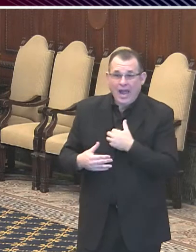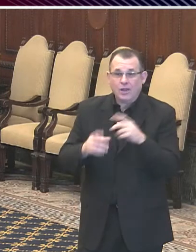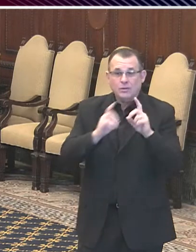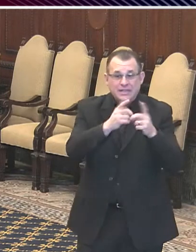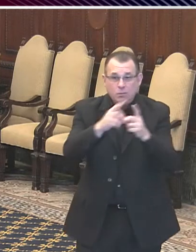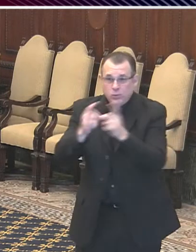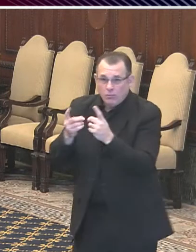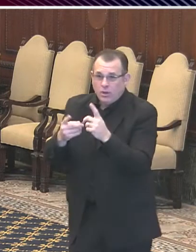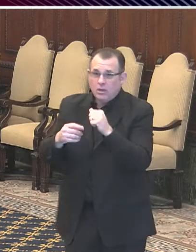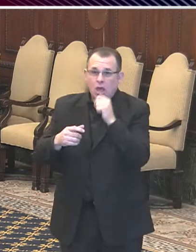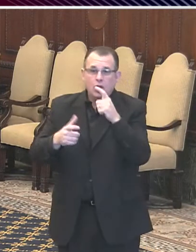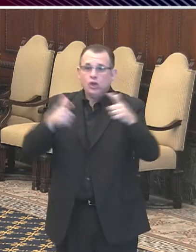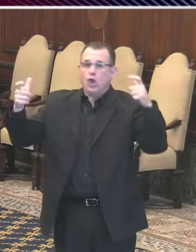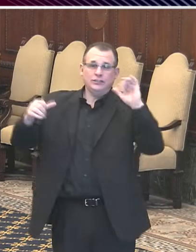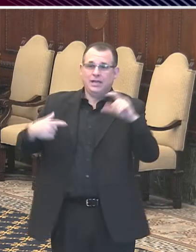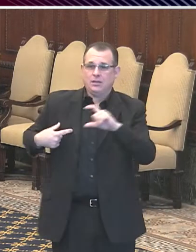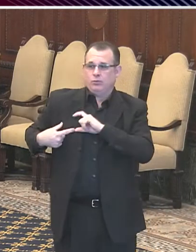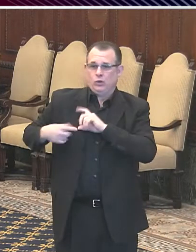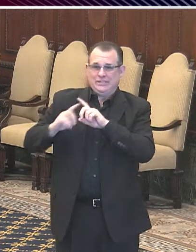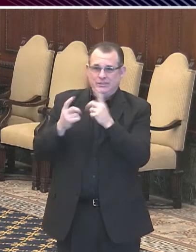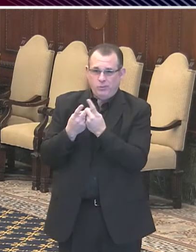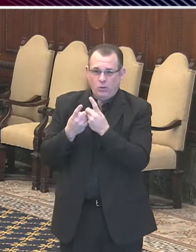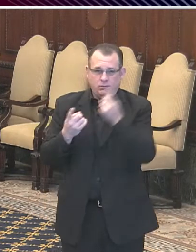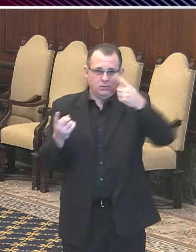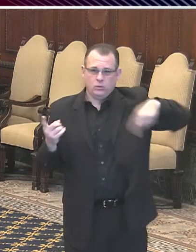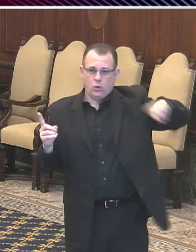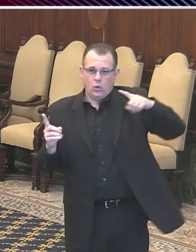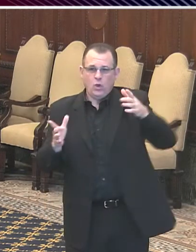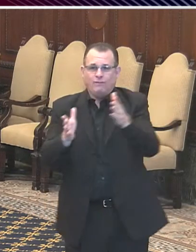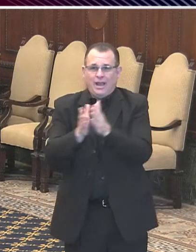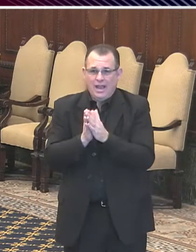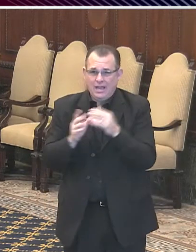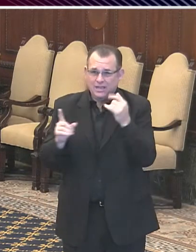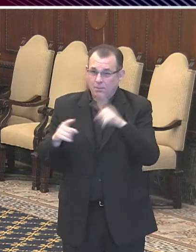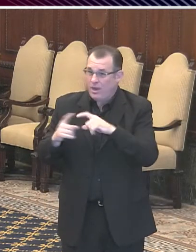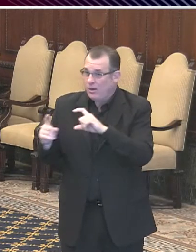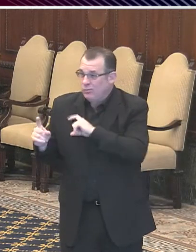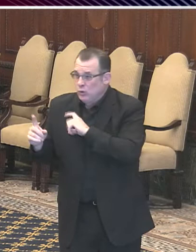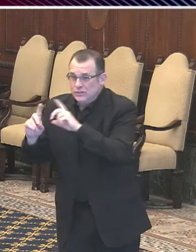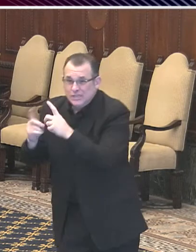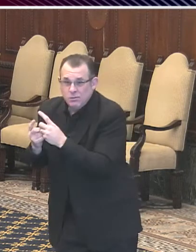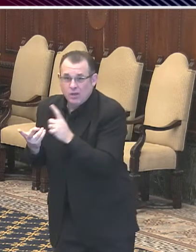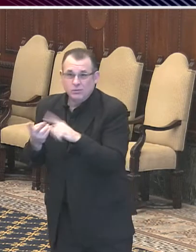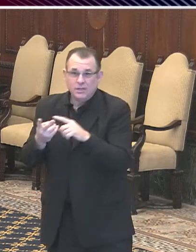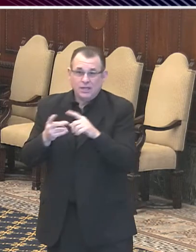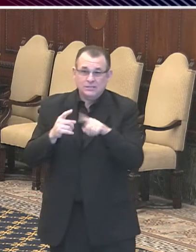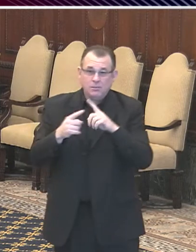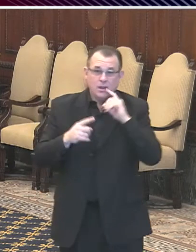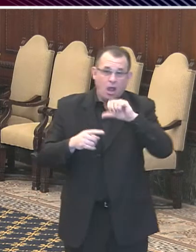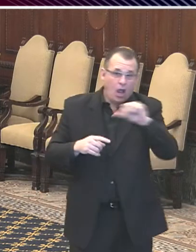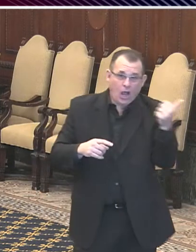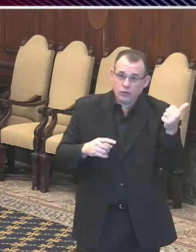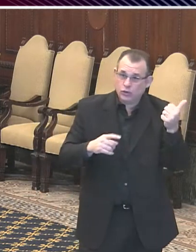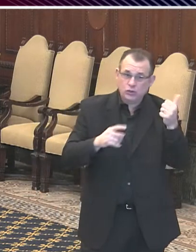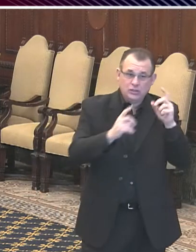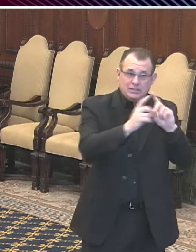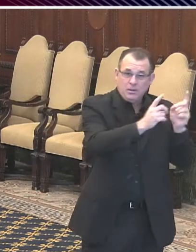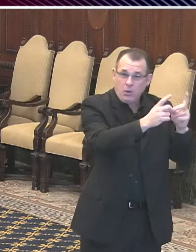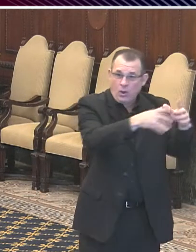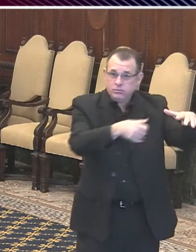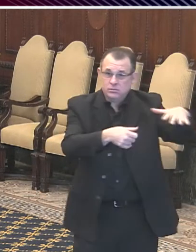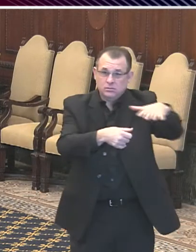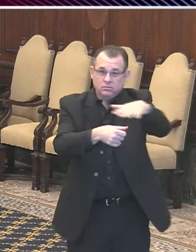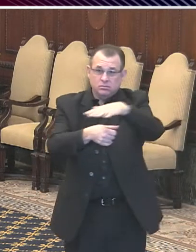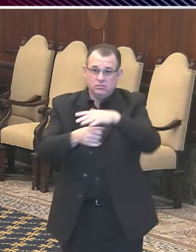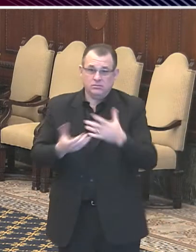department, and you all have asked not just about our police department, but about all of our departments and all of our divisions. So again, we are